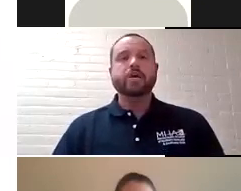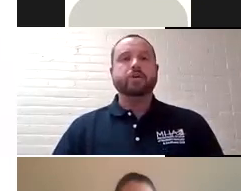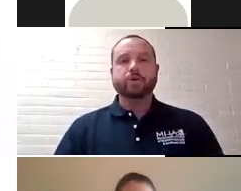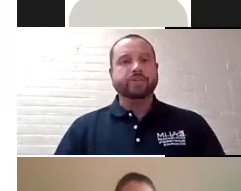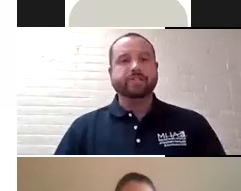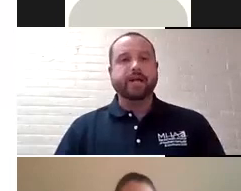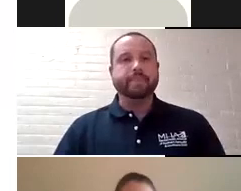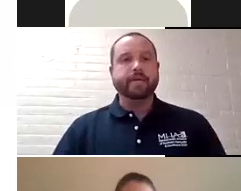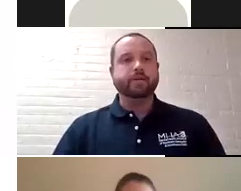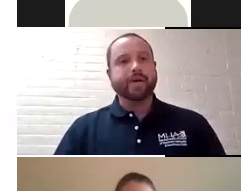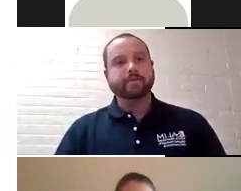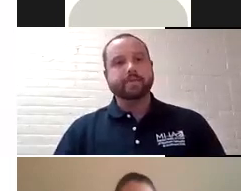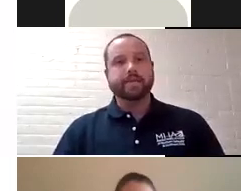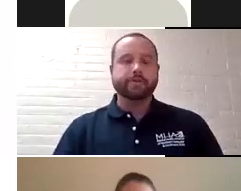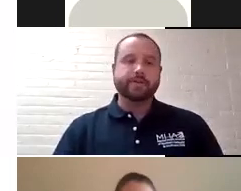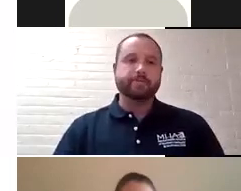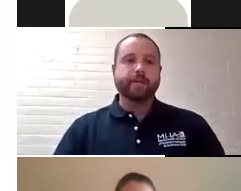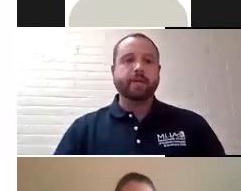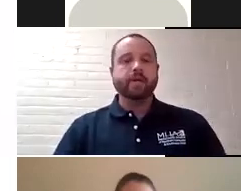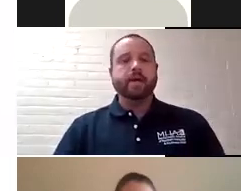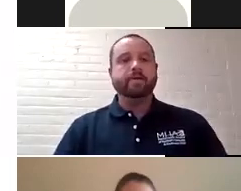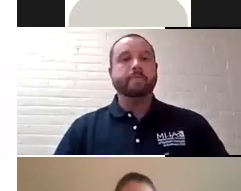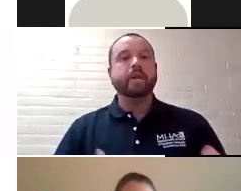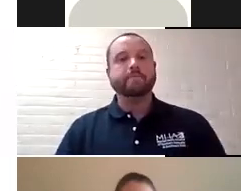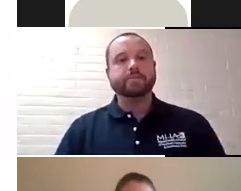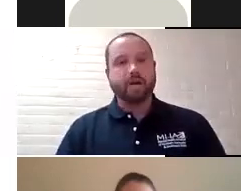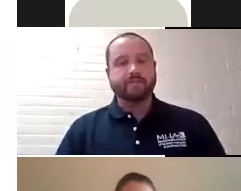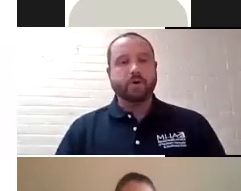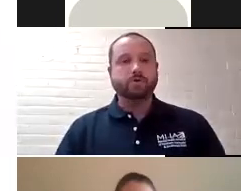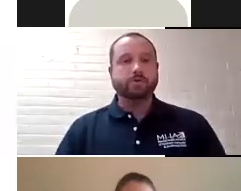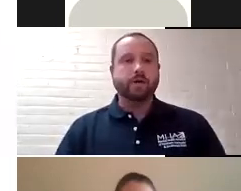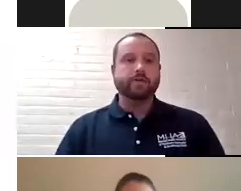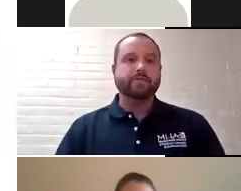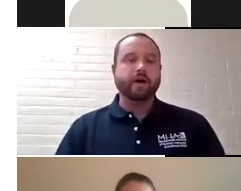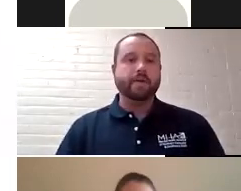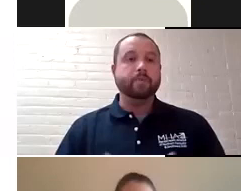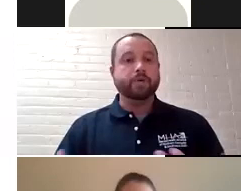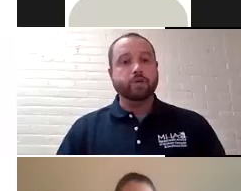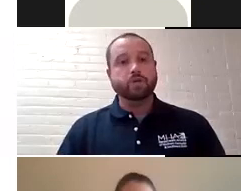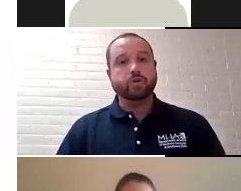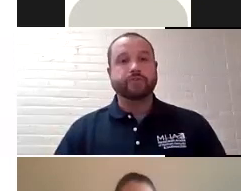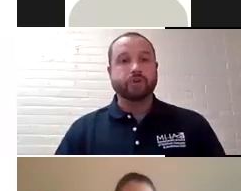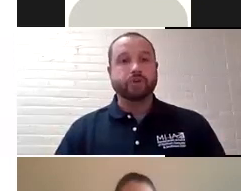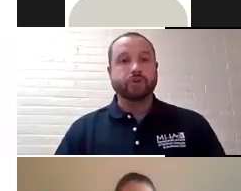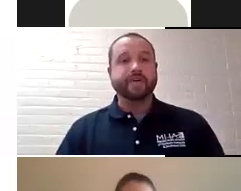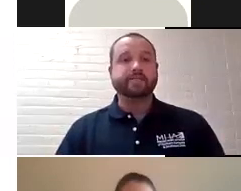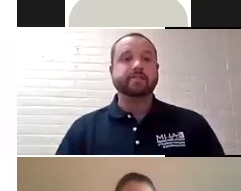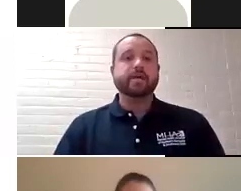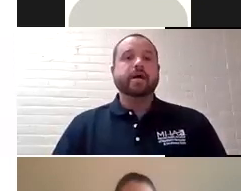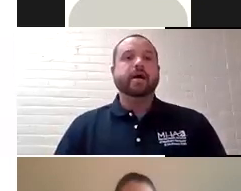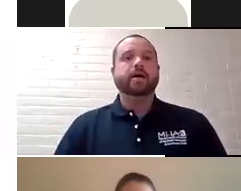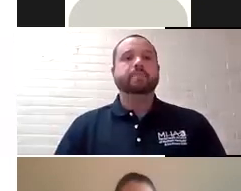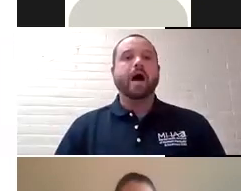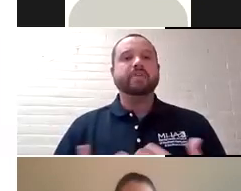of, you can just type in, counseling or therapy and pull up stock photos of people that you can use for your